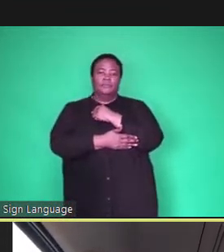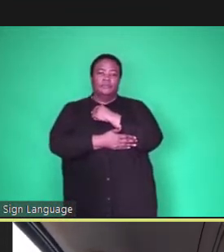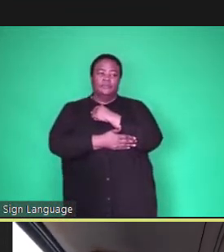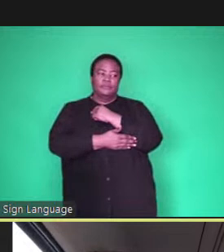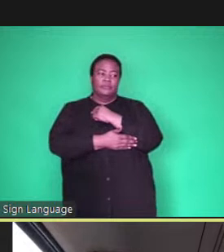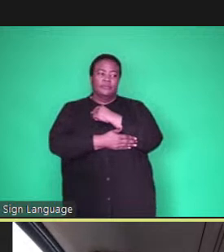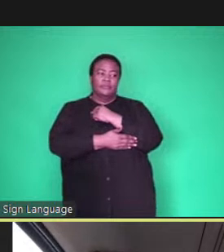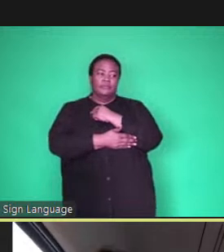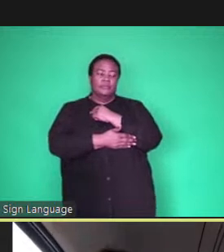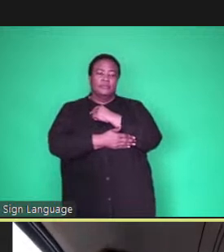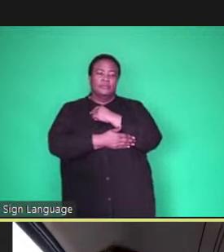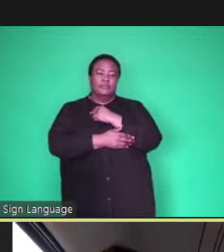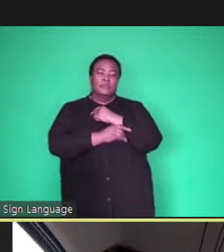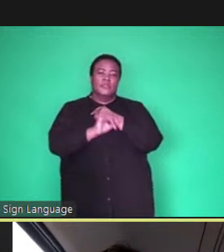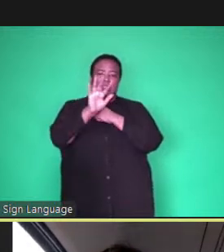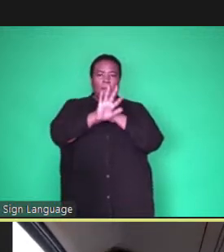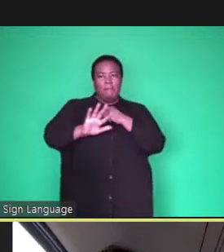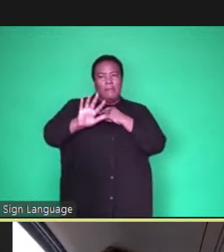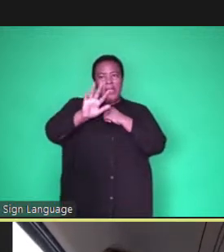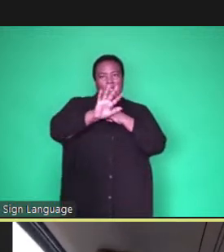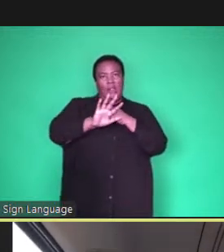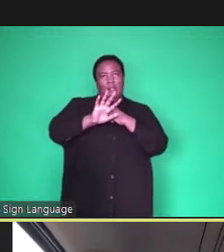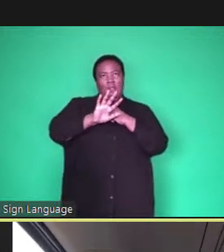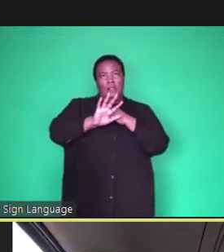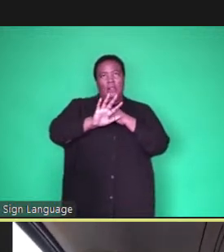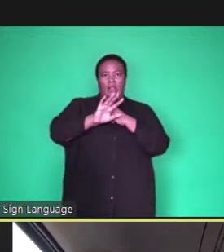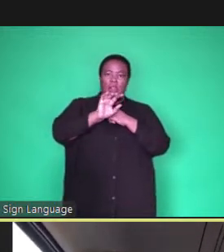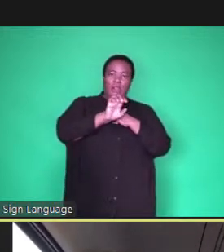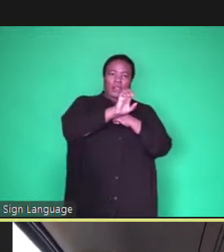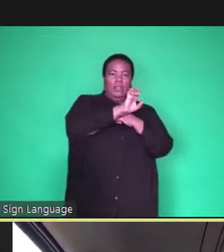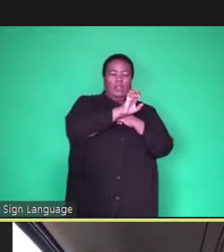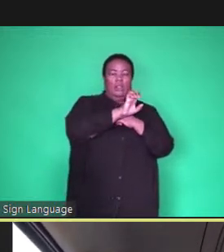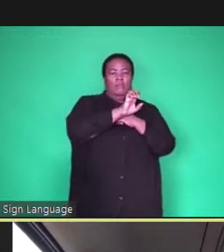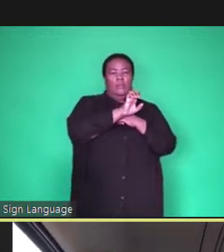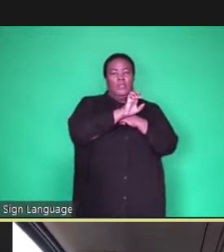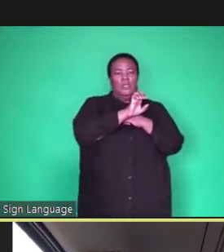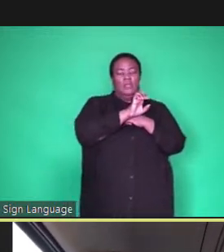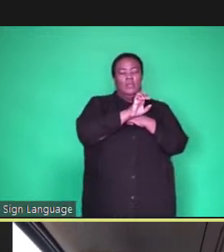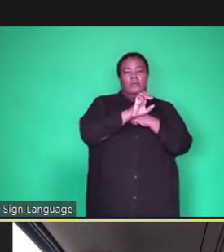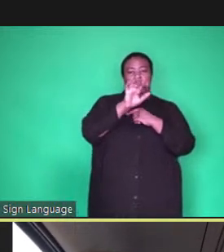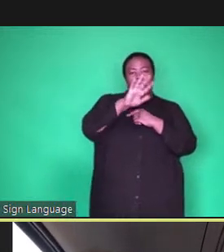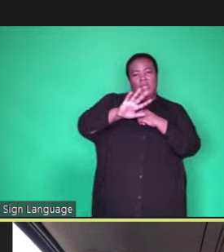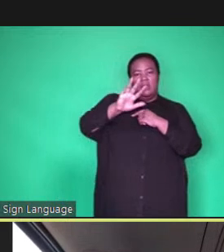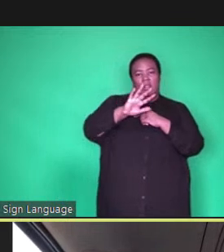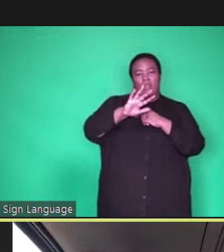and middle and least and middle income countries. Next slide.